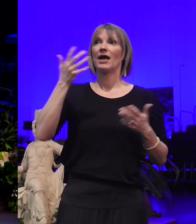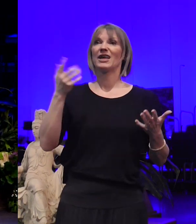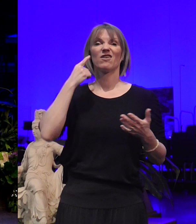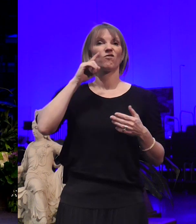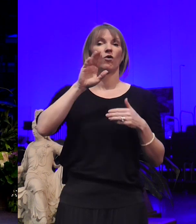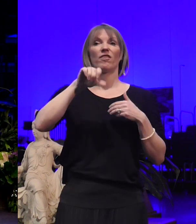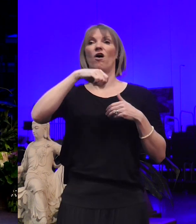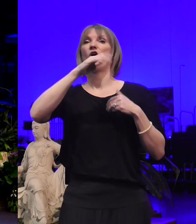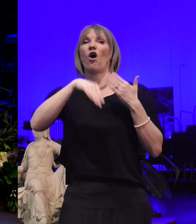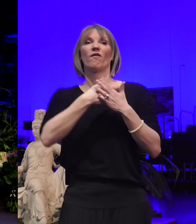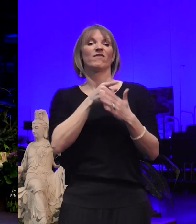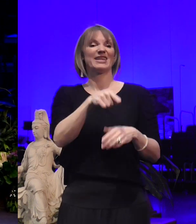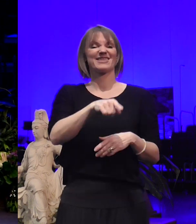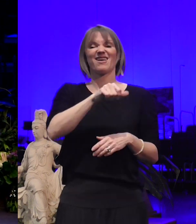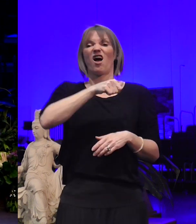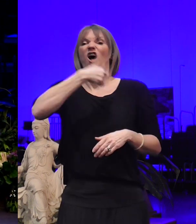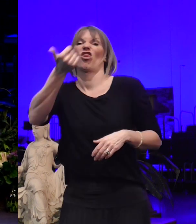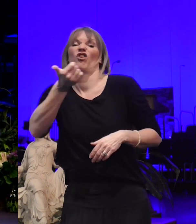all of this other stuff.